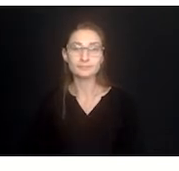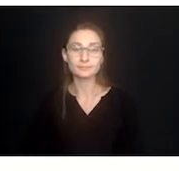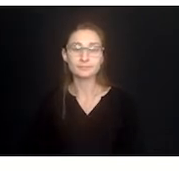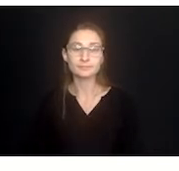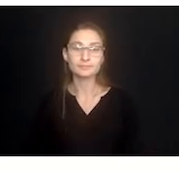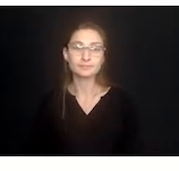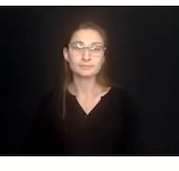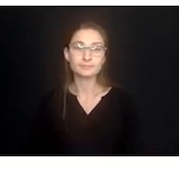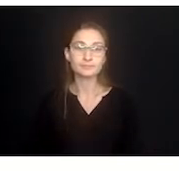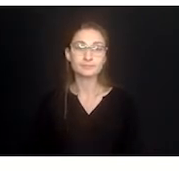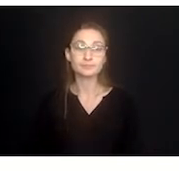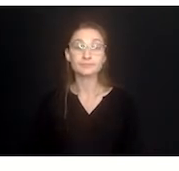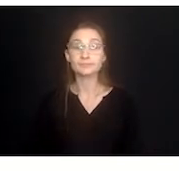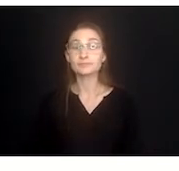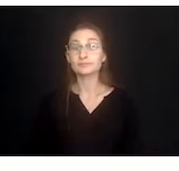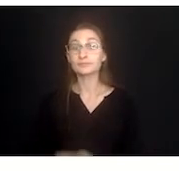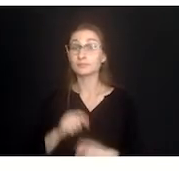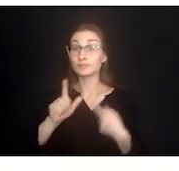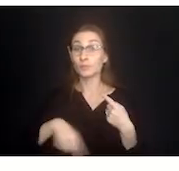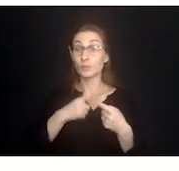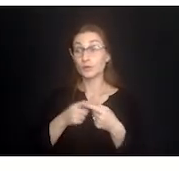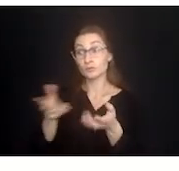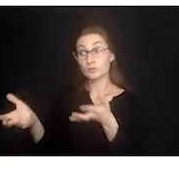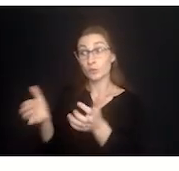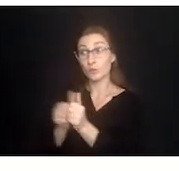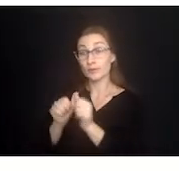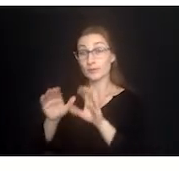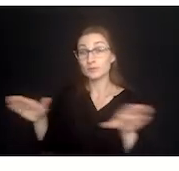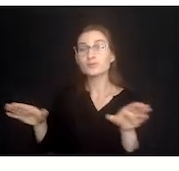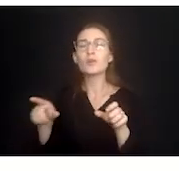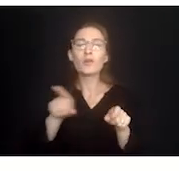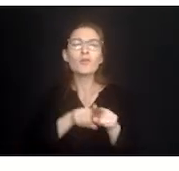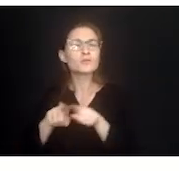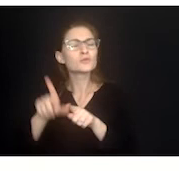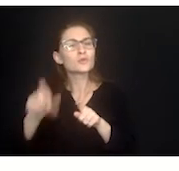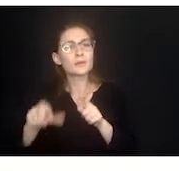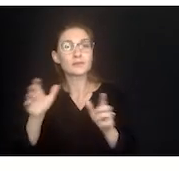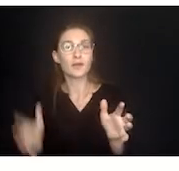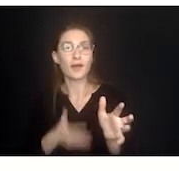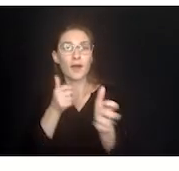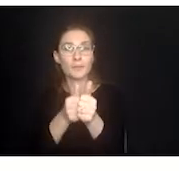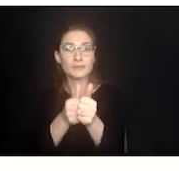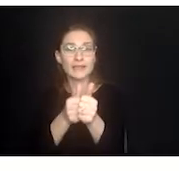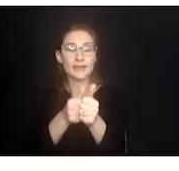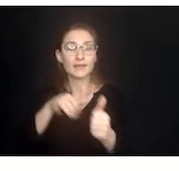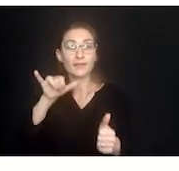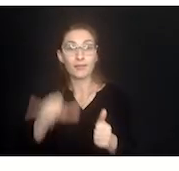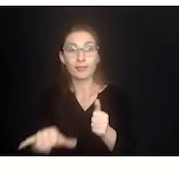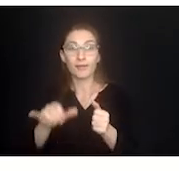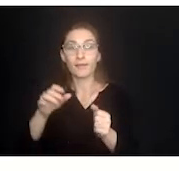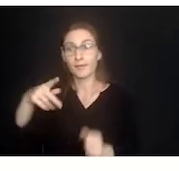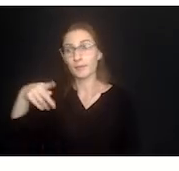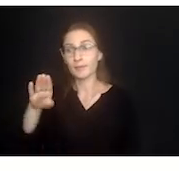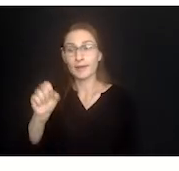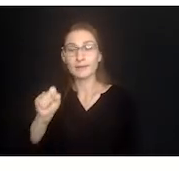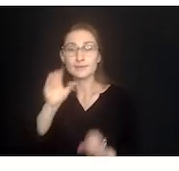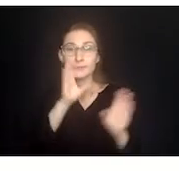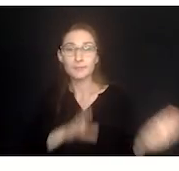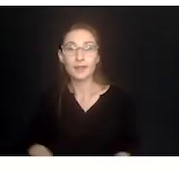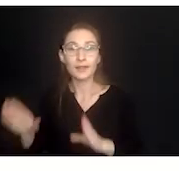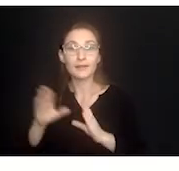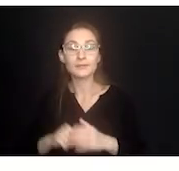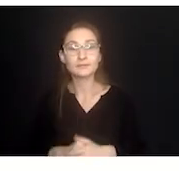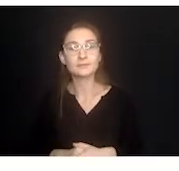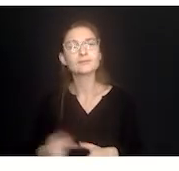time when we're interacting with our kids, because reviewing the plan to make updates is also important. The objective